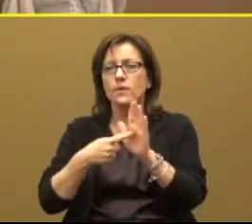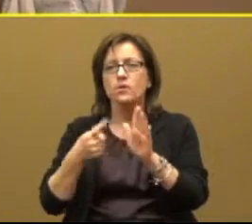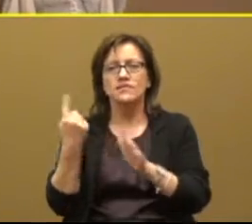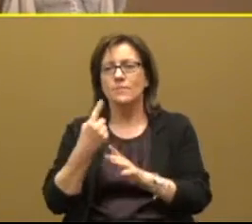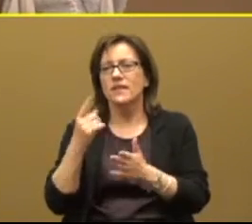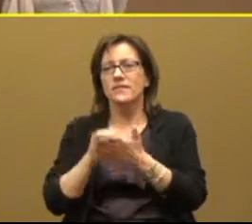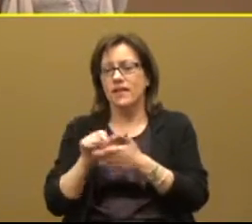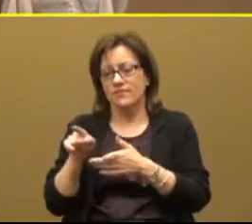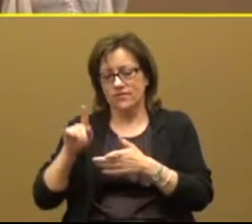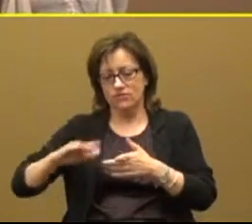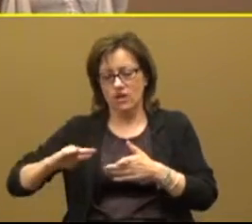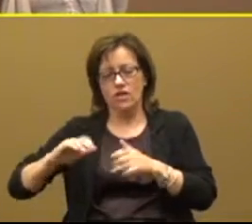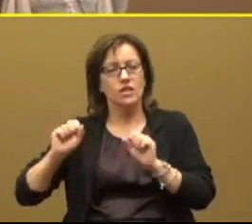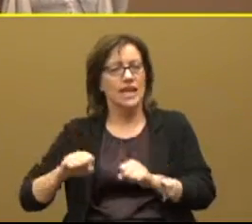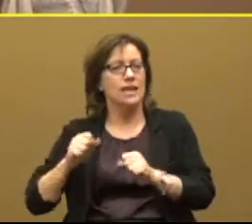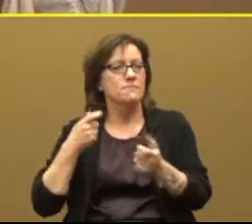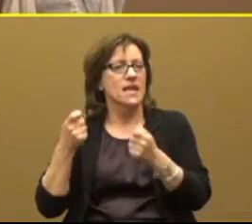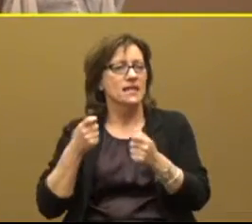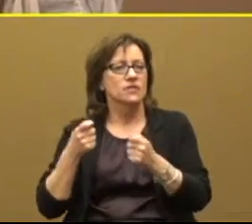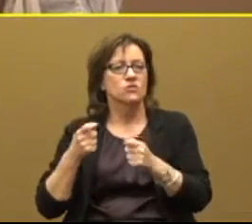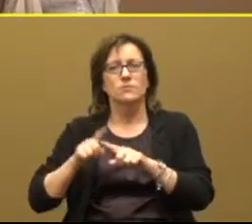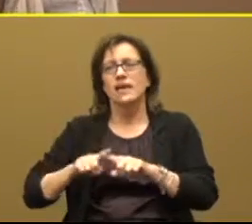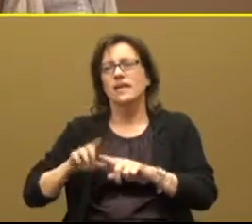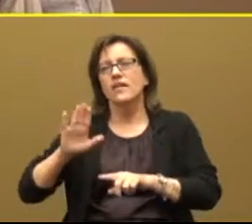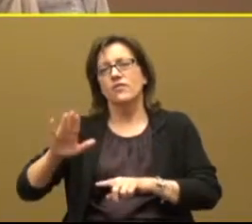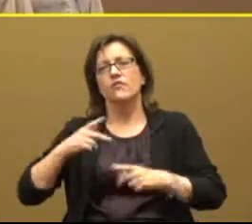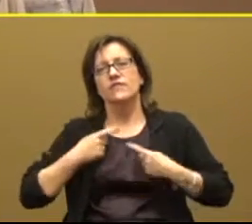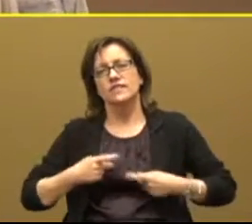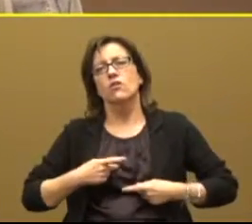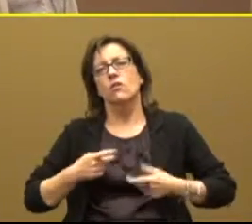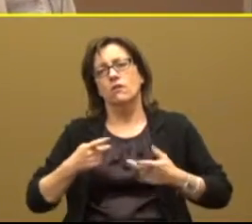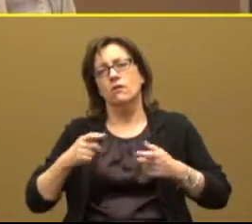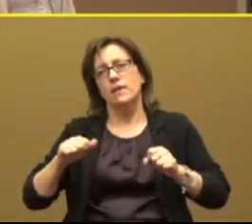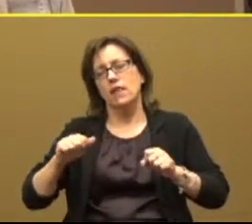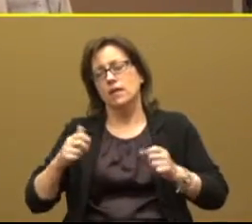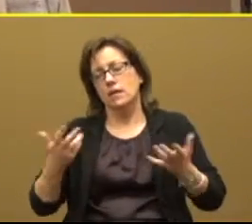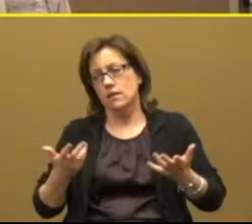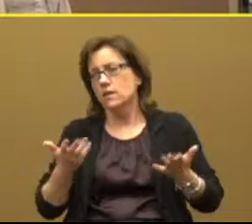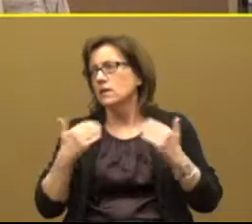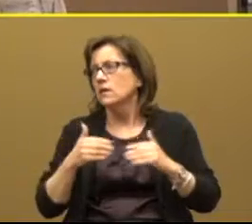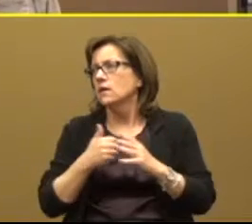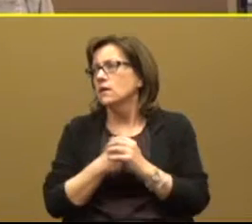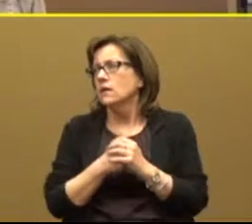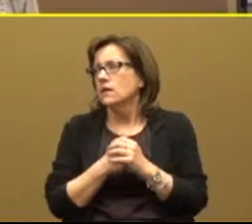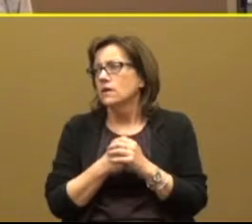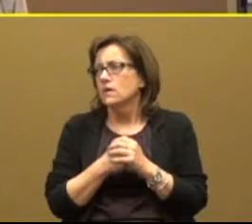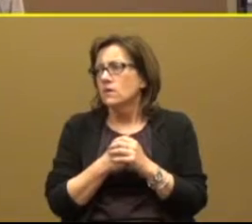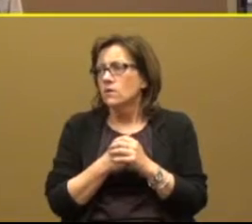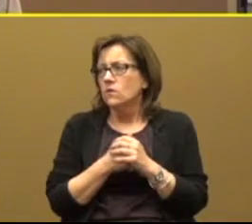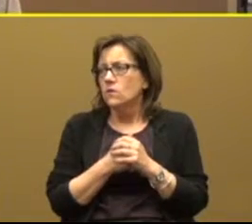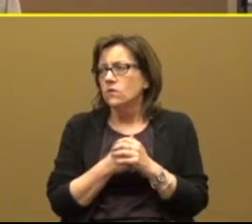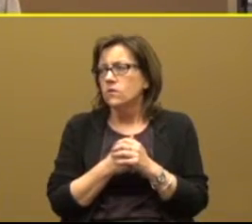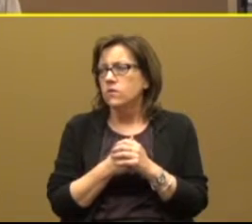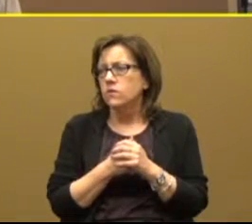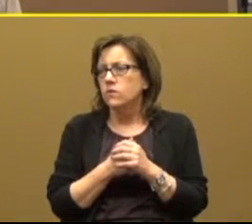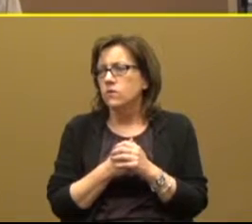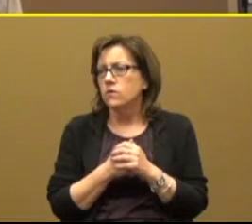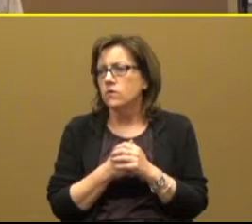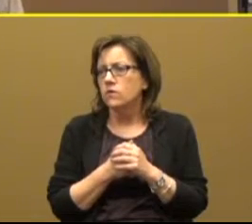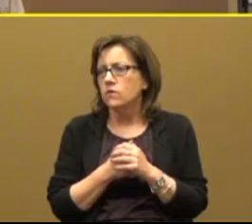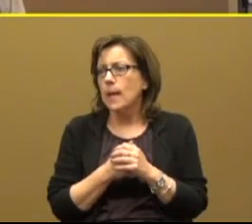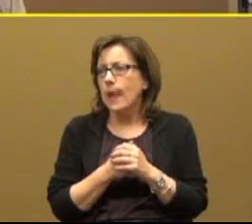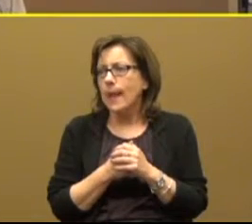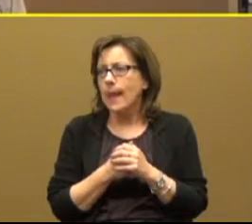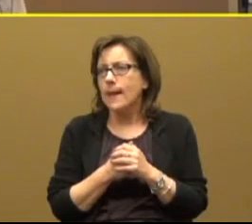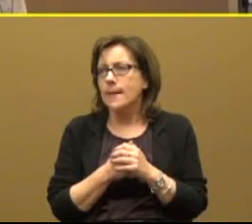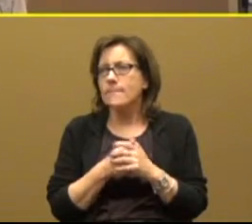child's physical capabilities. And we also say make sure everything is available, ready